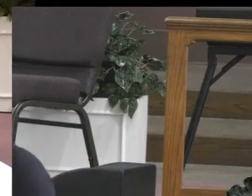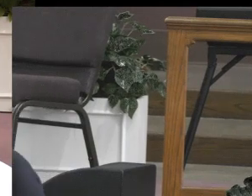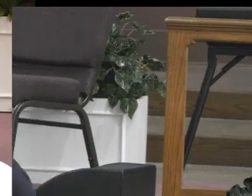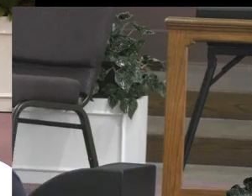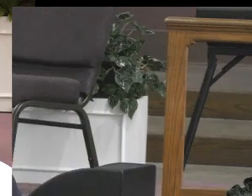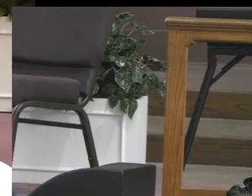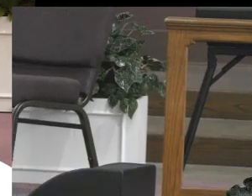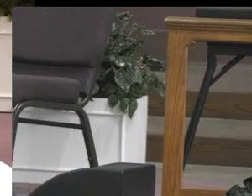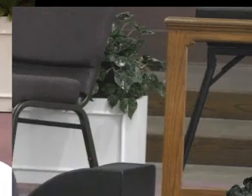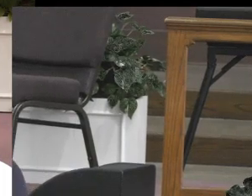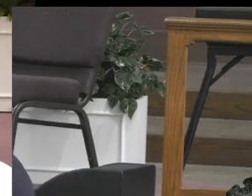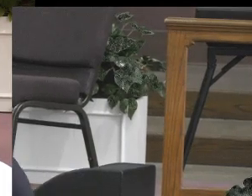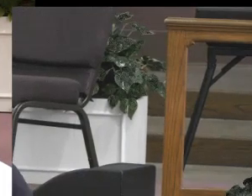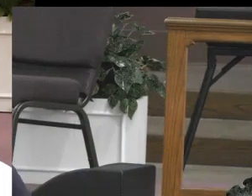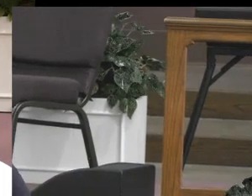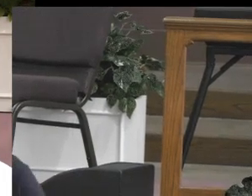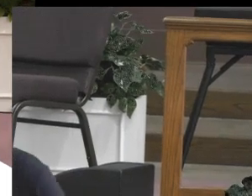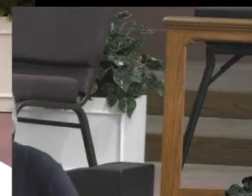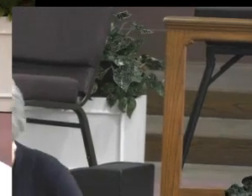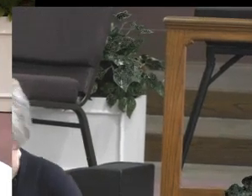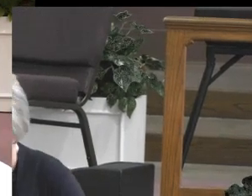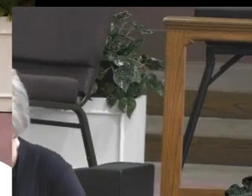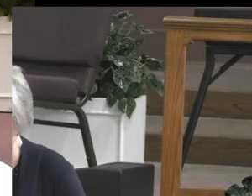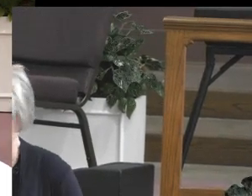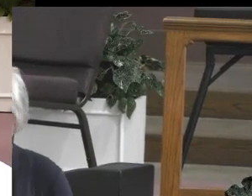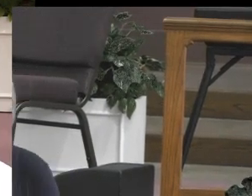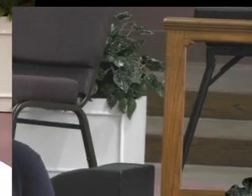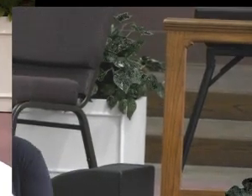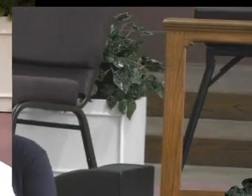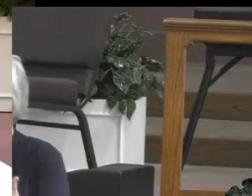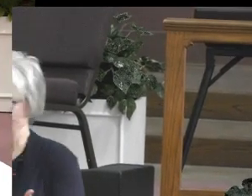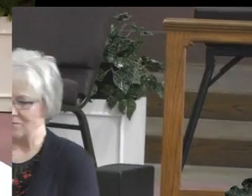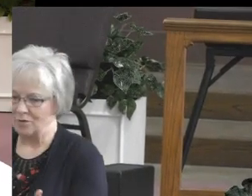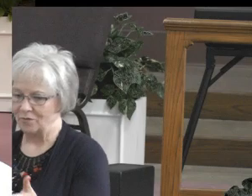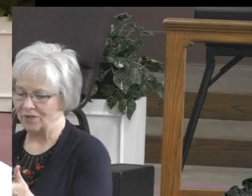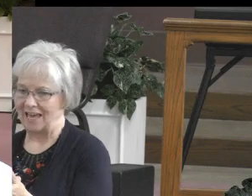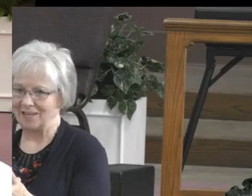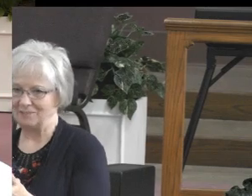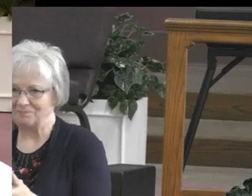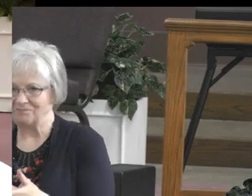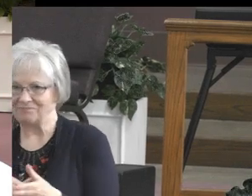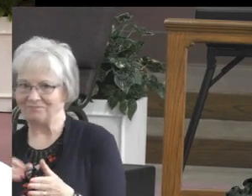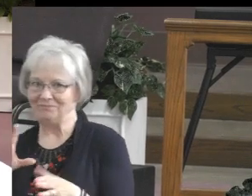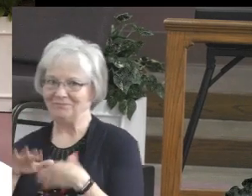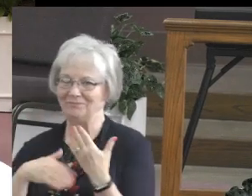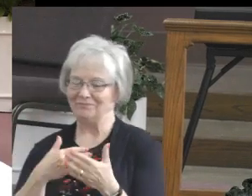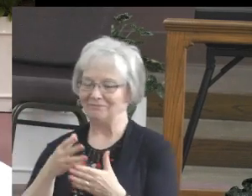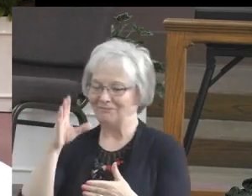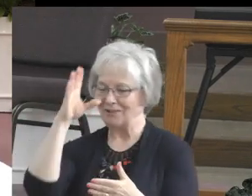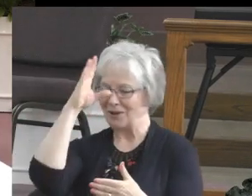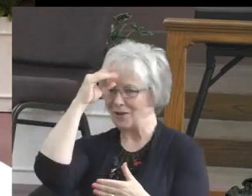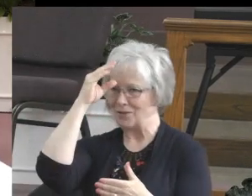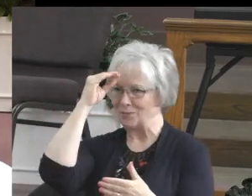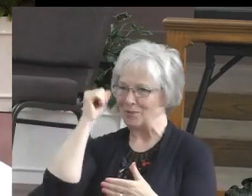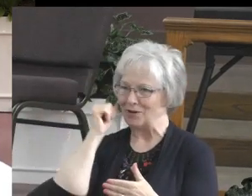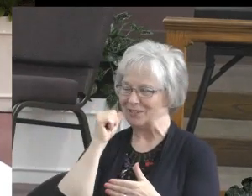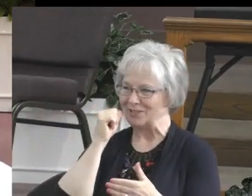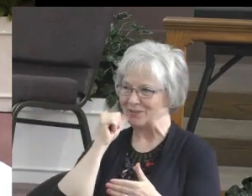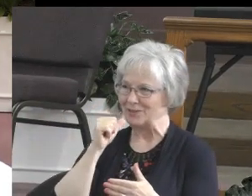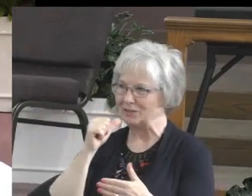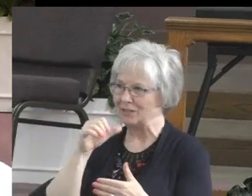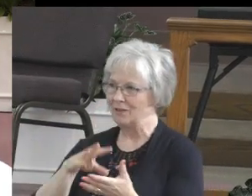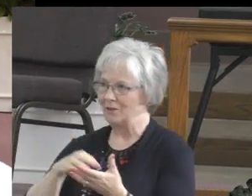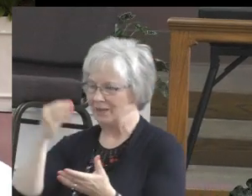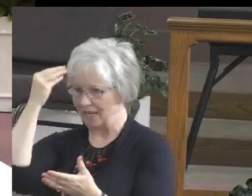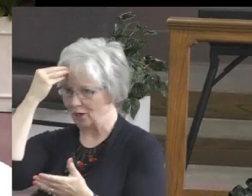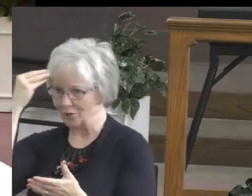So we're very thankful for that and thankful for all the boys and girls and the what they learned and how they had a good